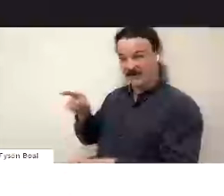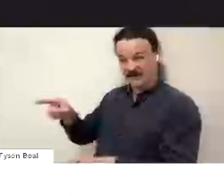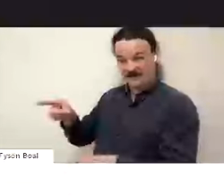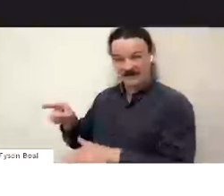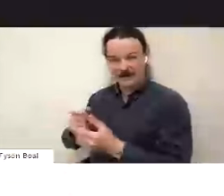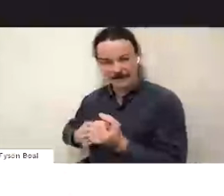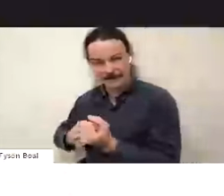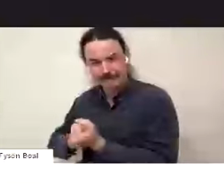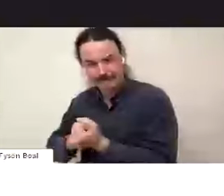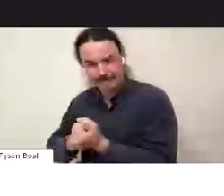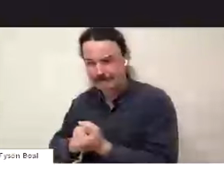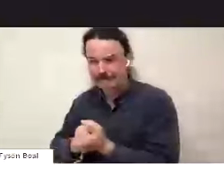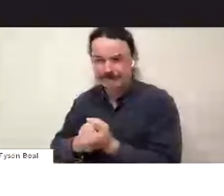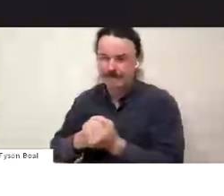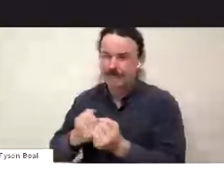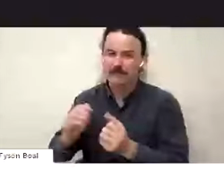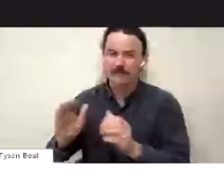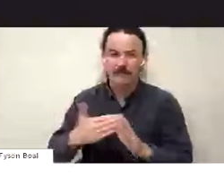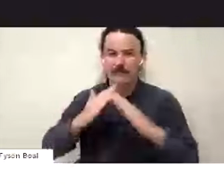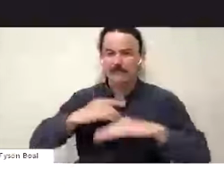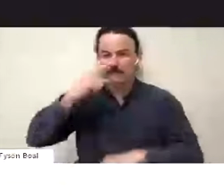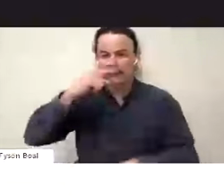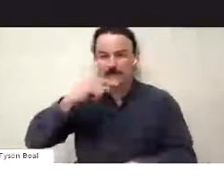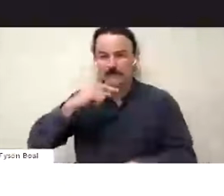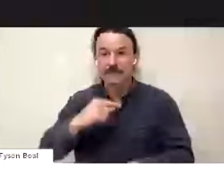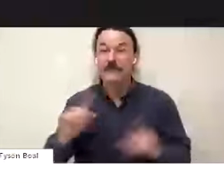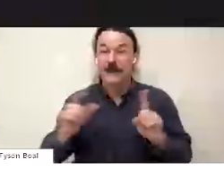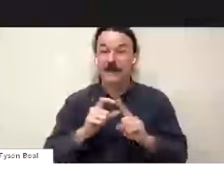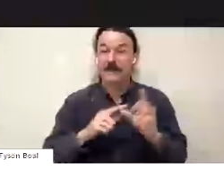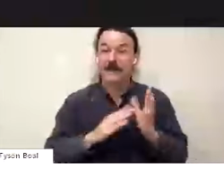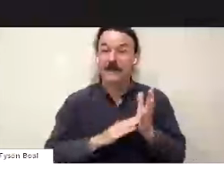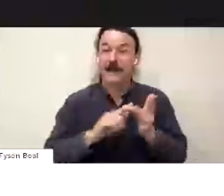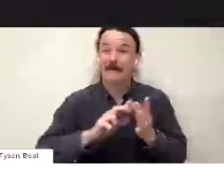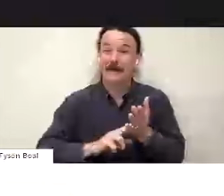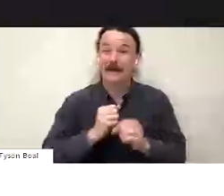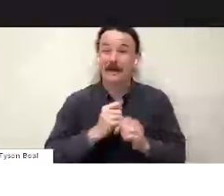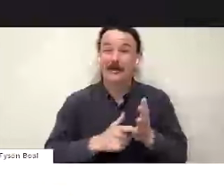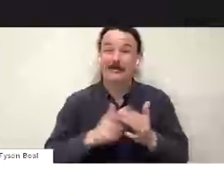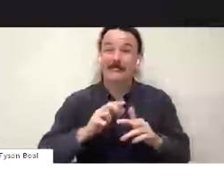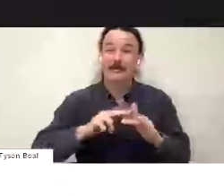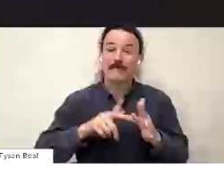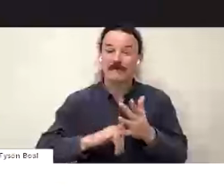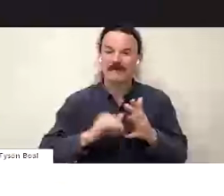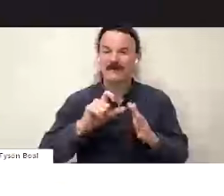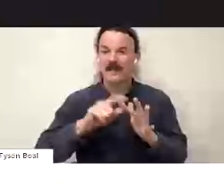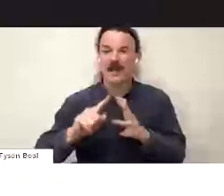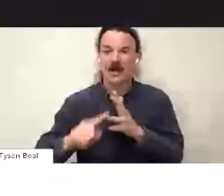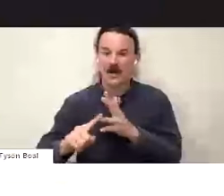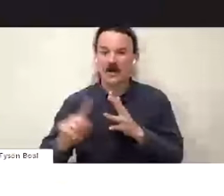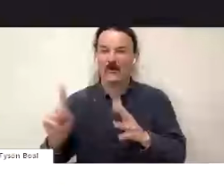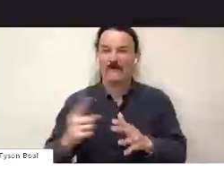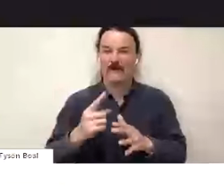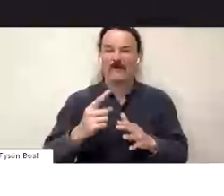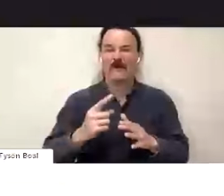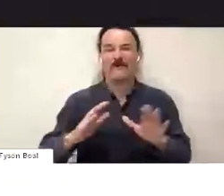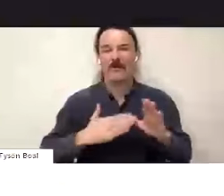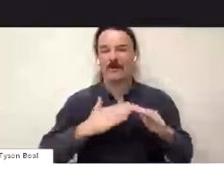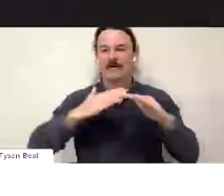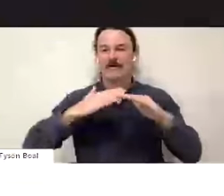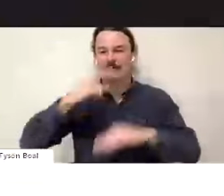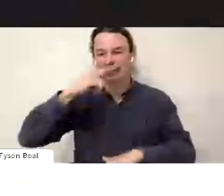group. Today we have Damian Griffis, the CEO of First Peoples Disability Network, who will talk about the challenges